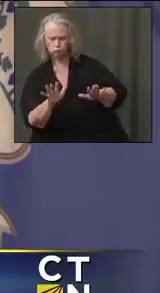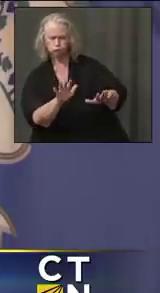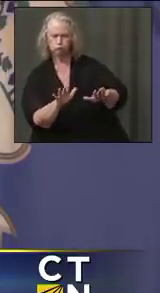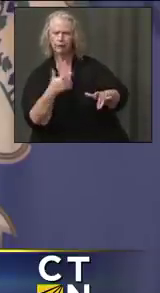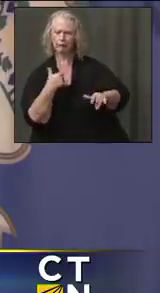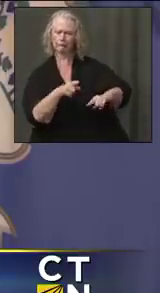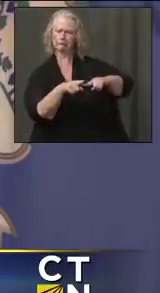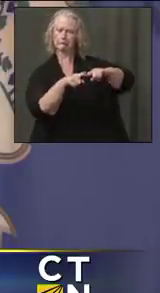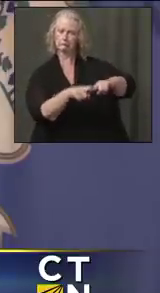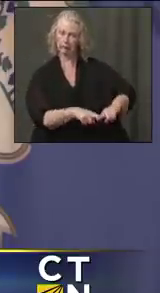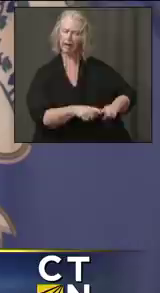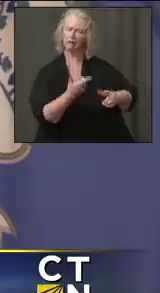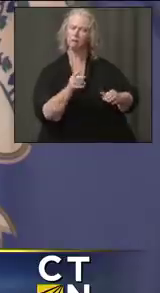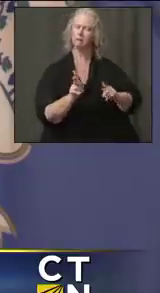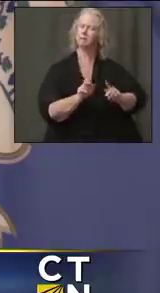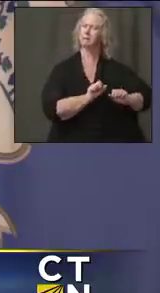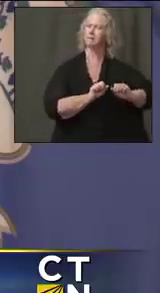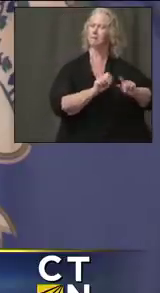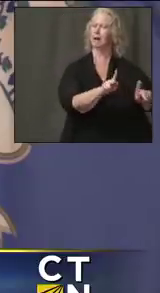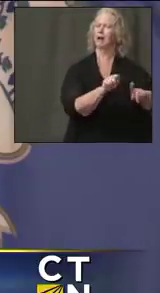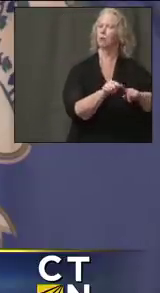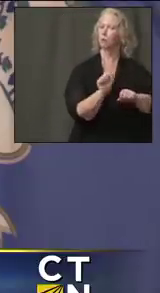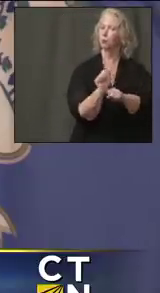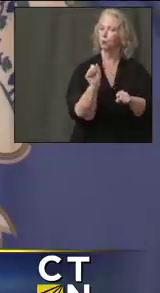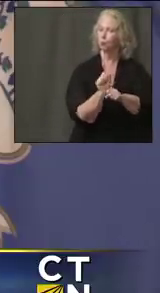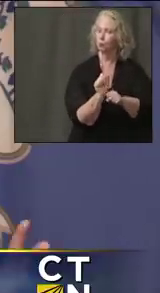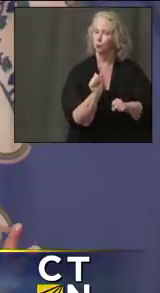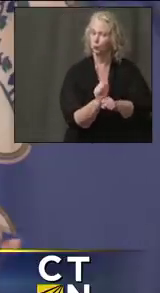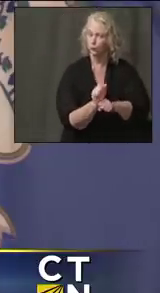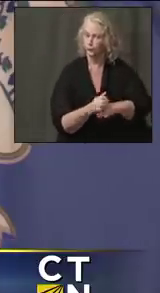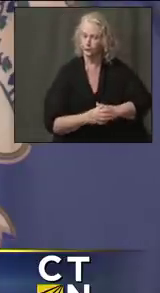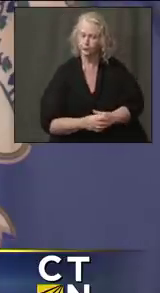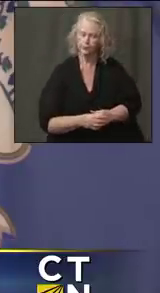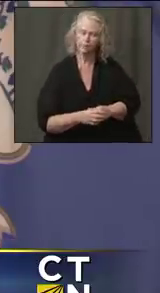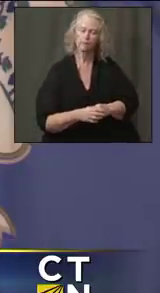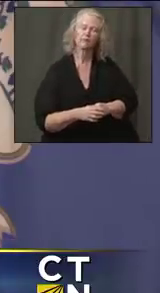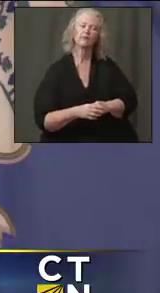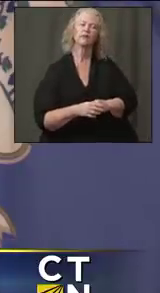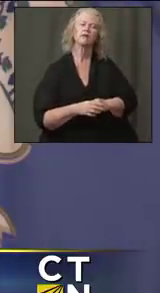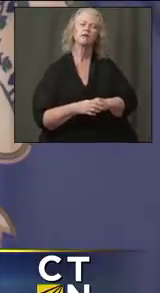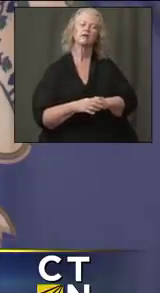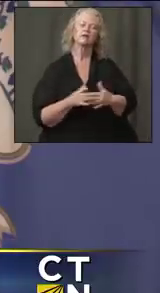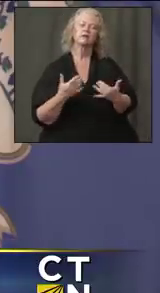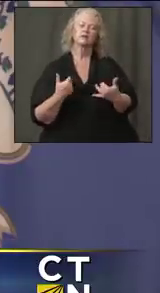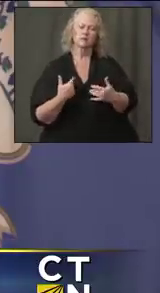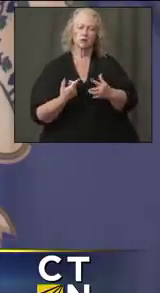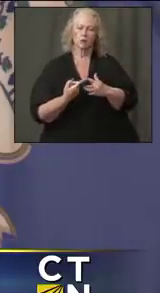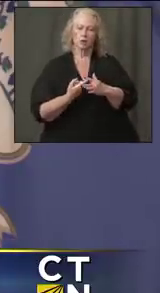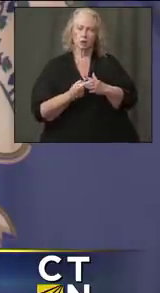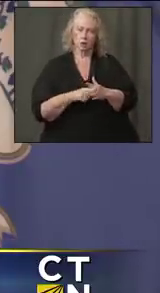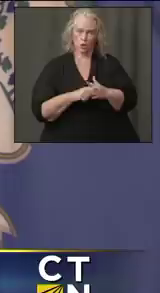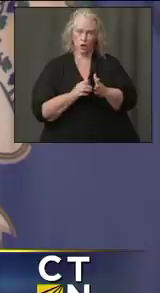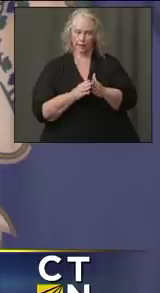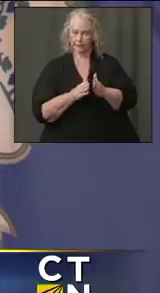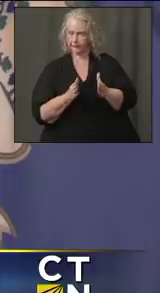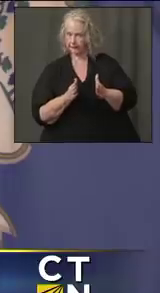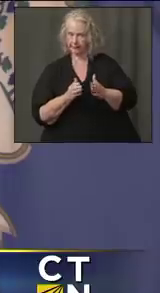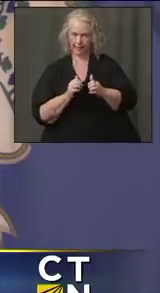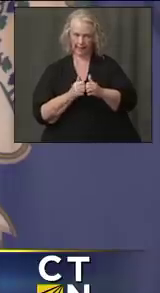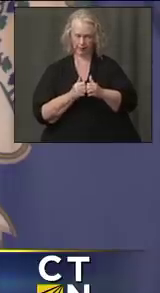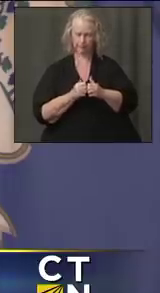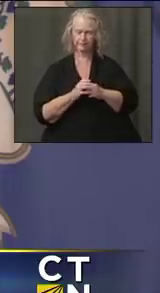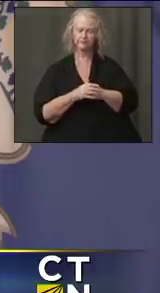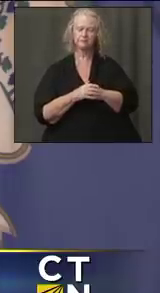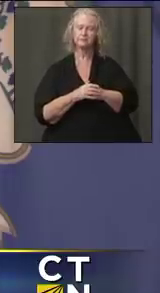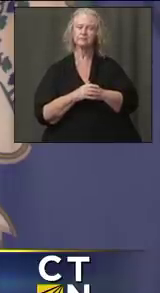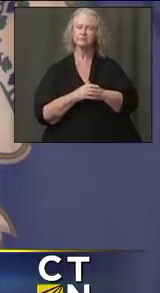work. So, I'll start with what we decided within those broad principles. Number one, we wanted to